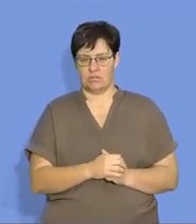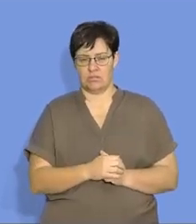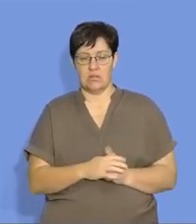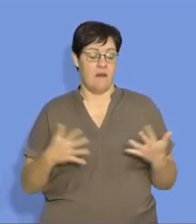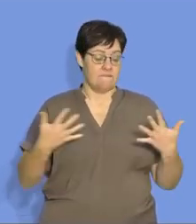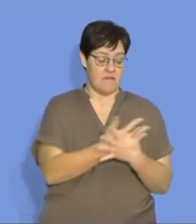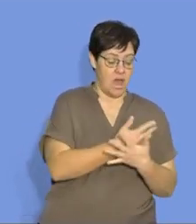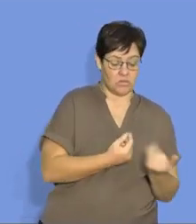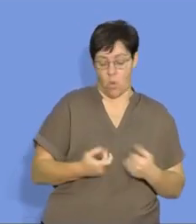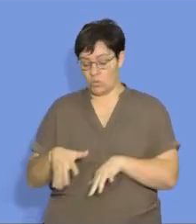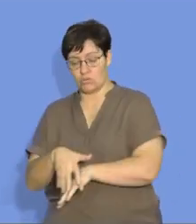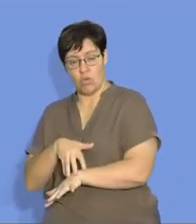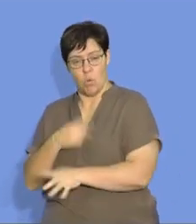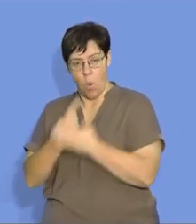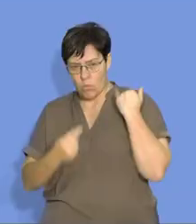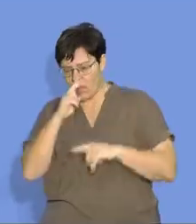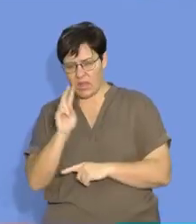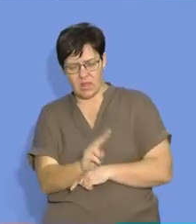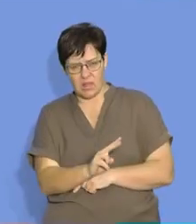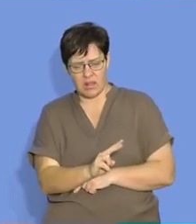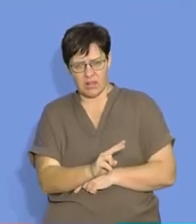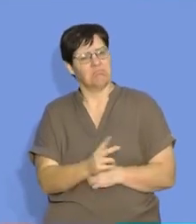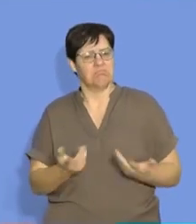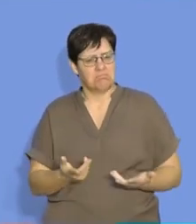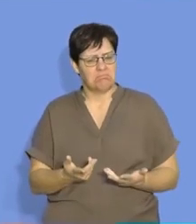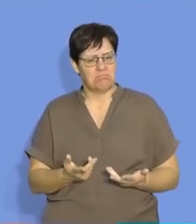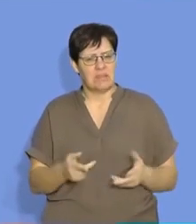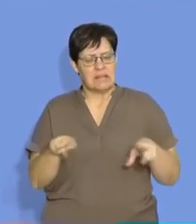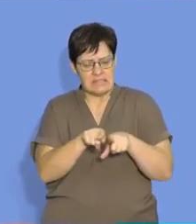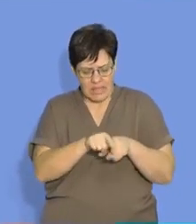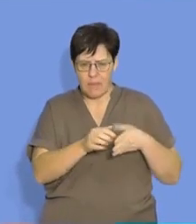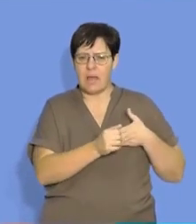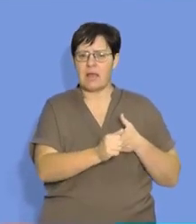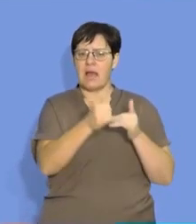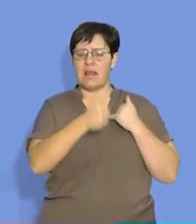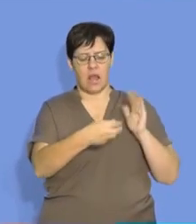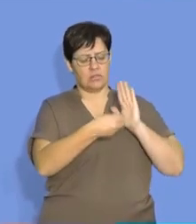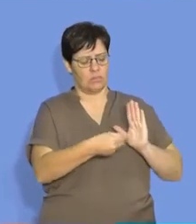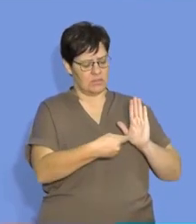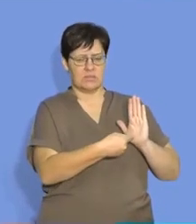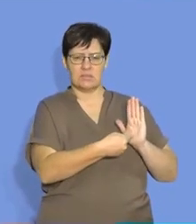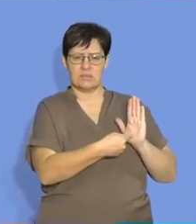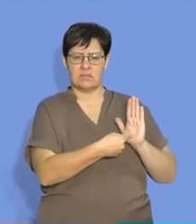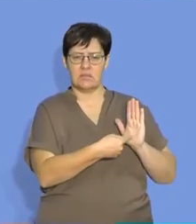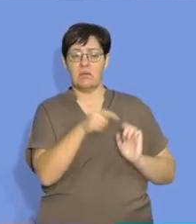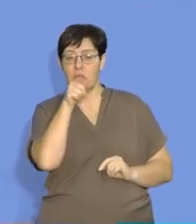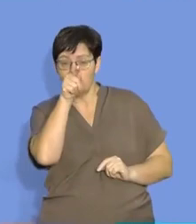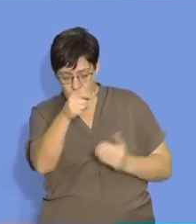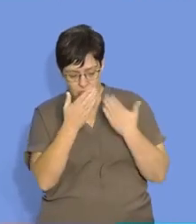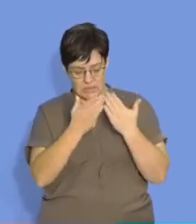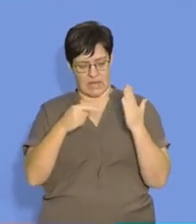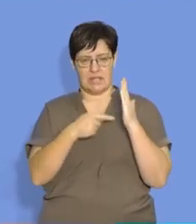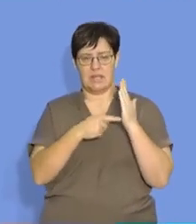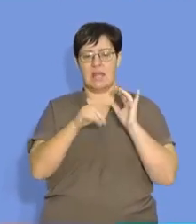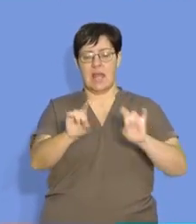how fast or how slow the reaction is, there's also in the guidelines document, there's a definition that you must study